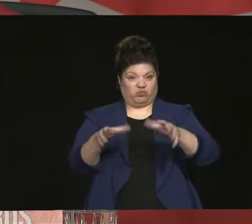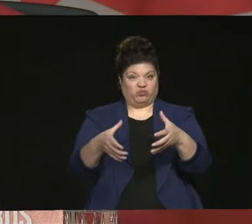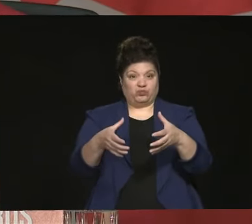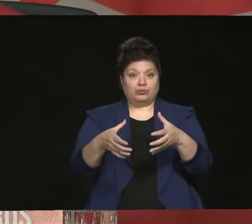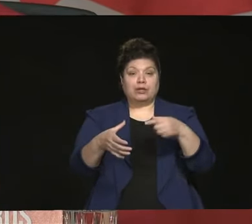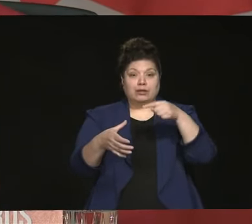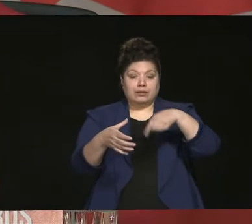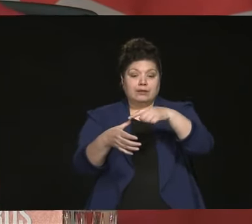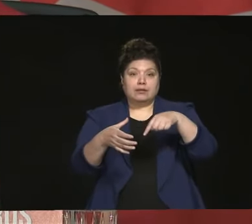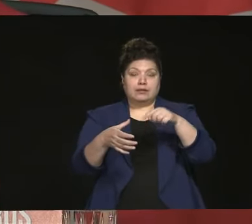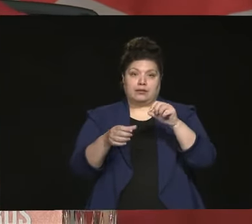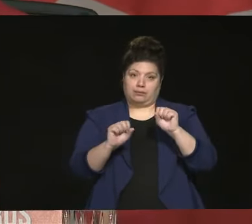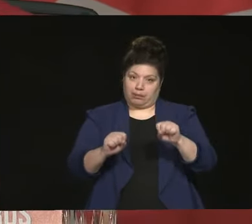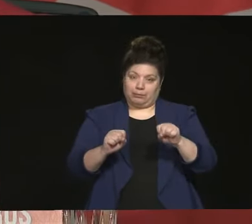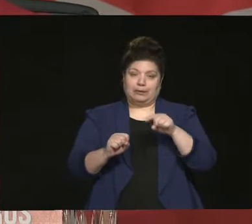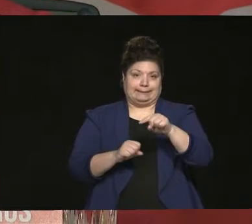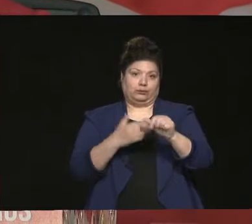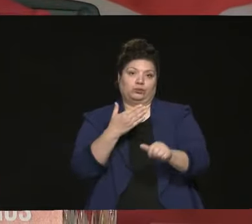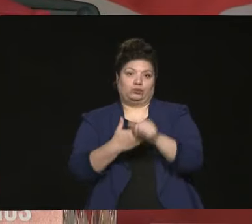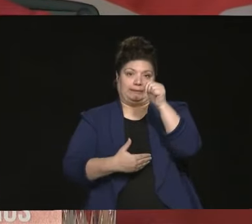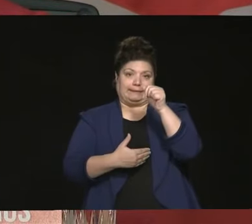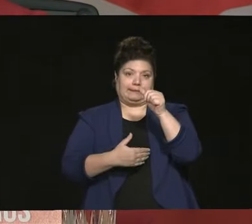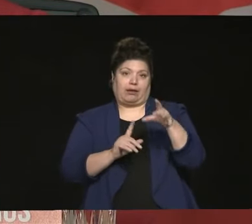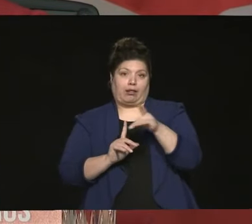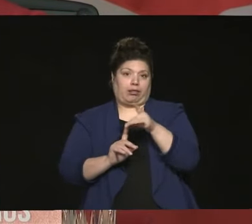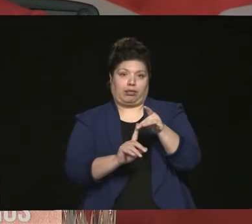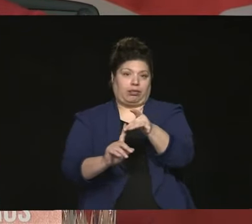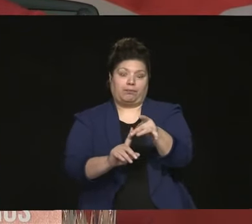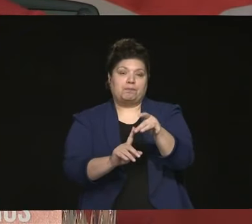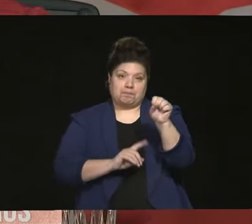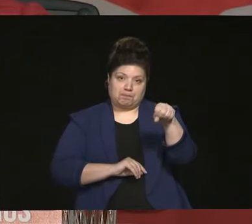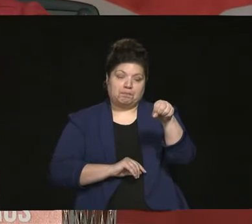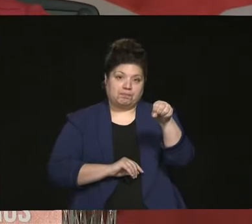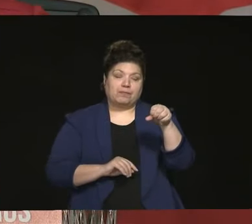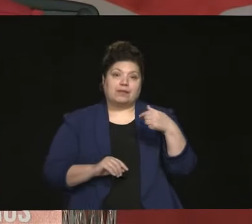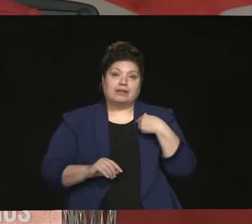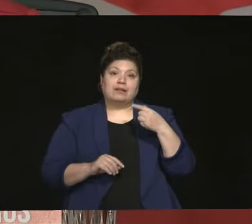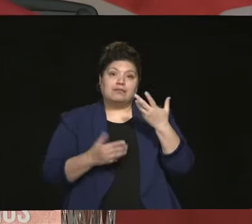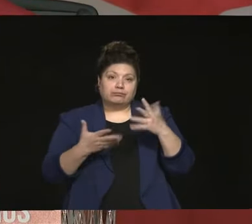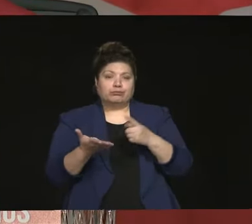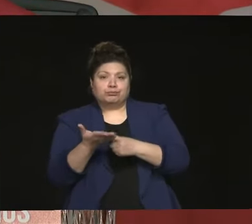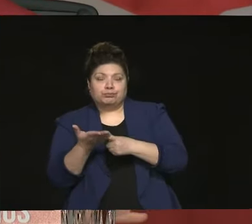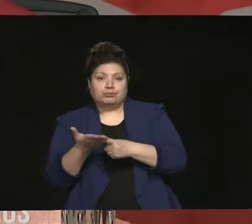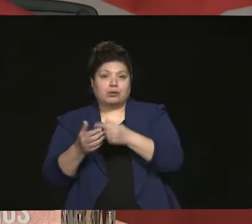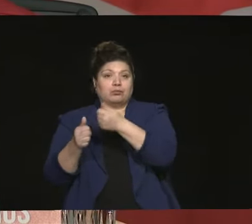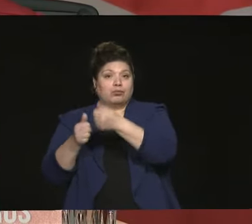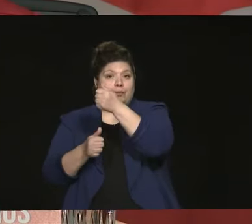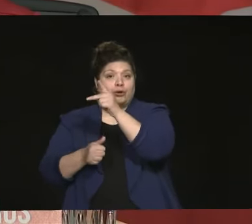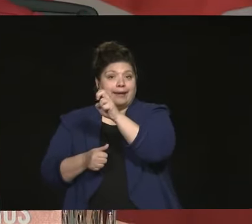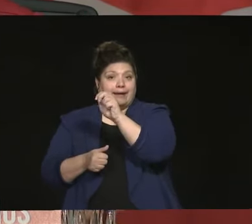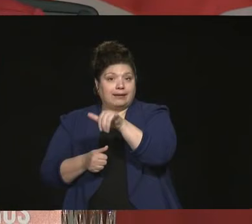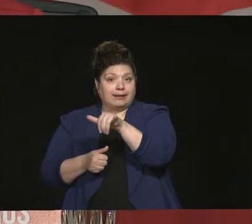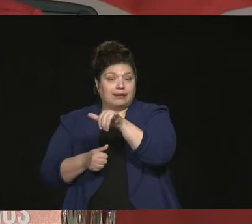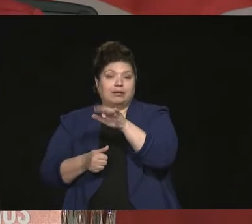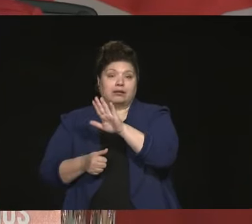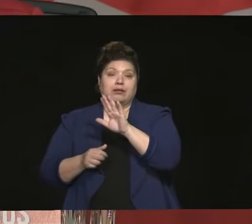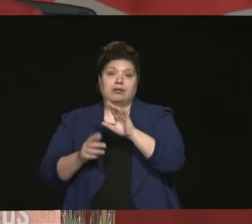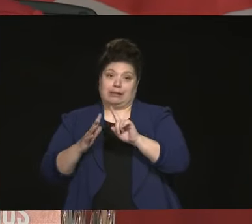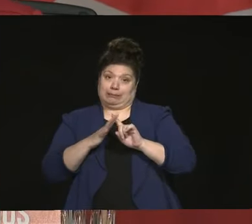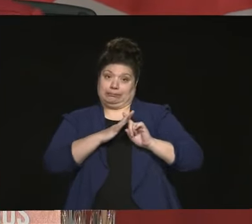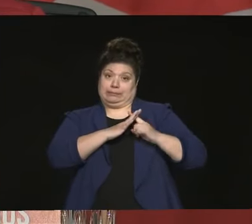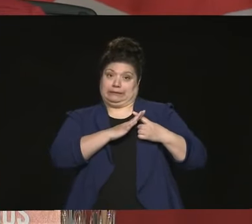vulnerability. I have had a number of conversations with Premier Kenney from the very outset about